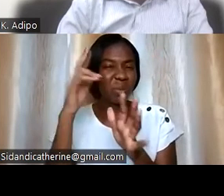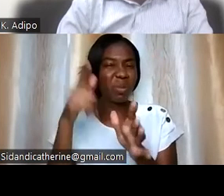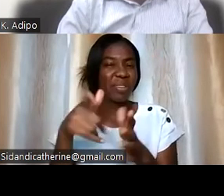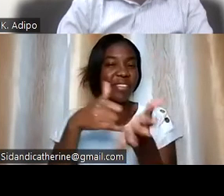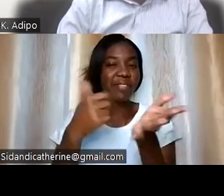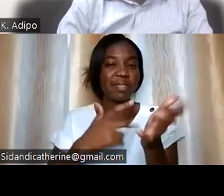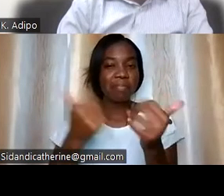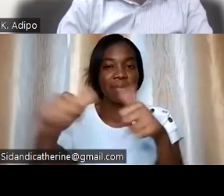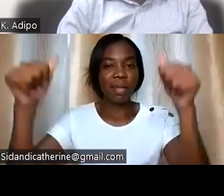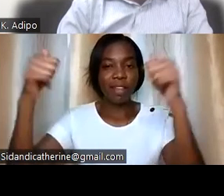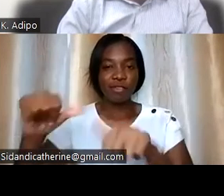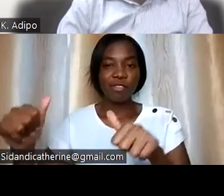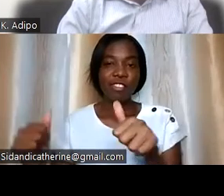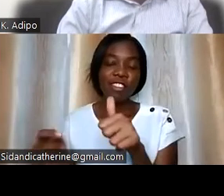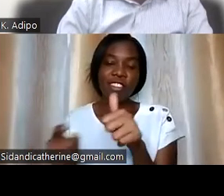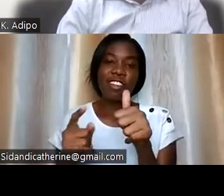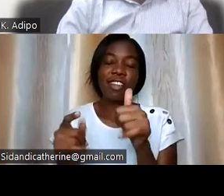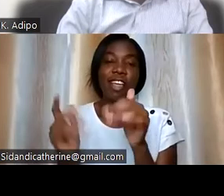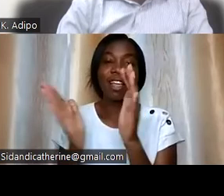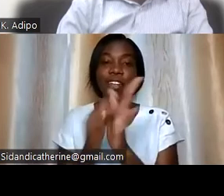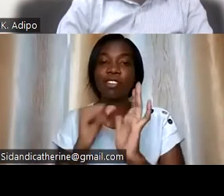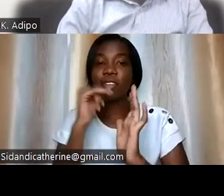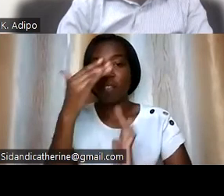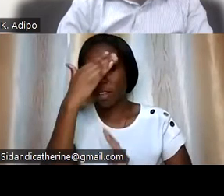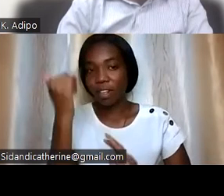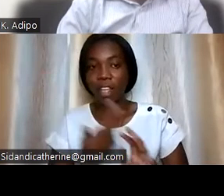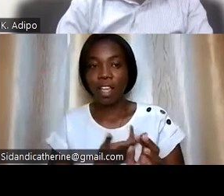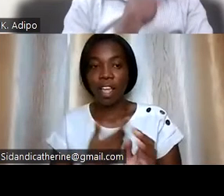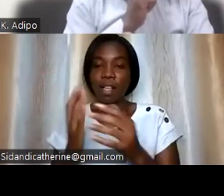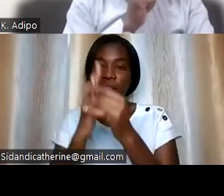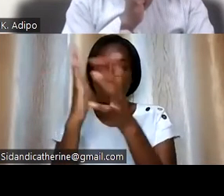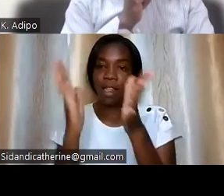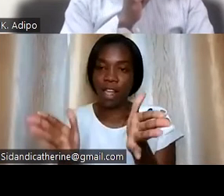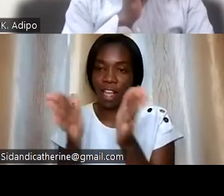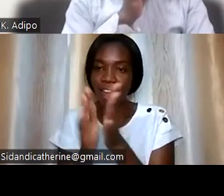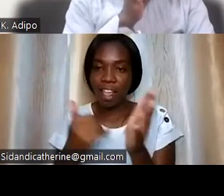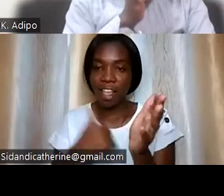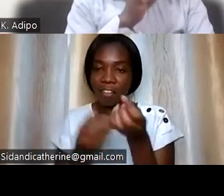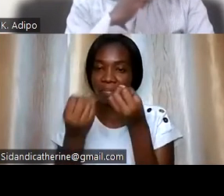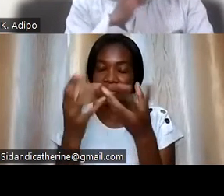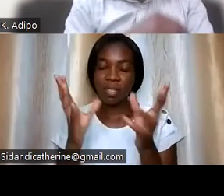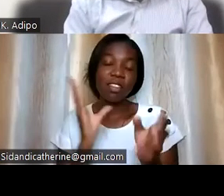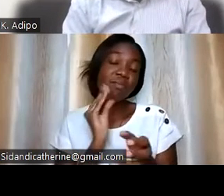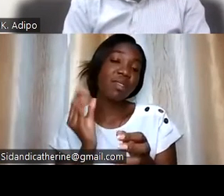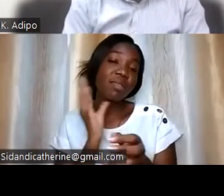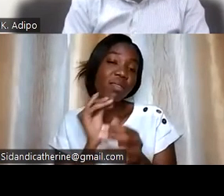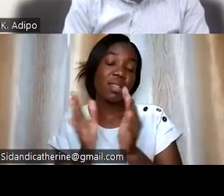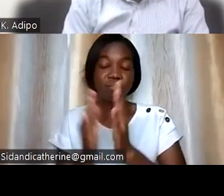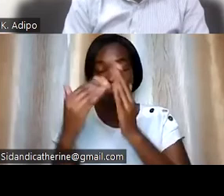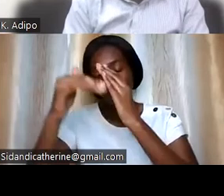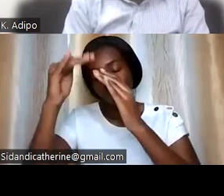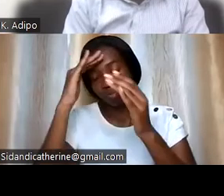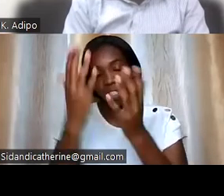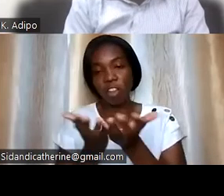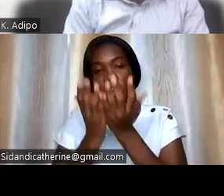high. And also don't forget that we are strategic leaders and we have a lot of experience and expertise to offer you.